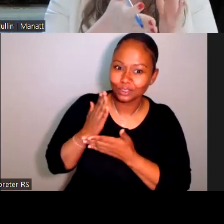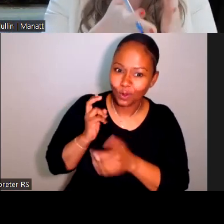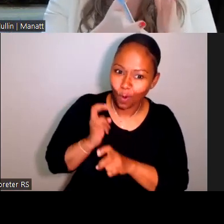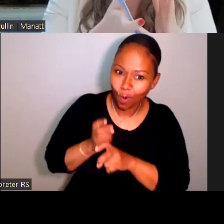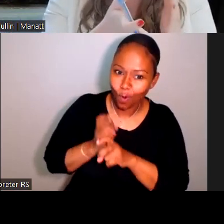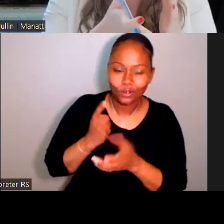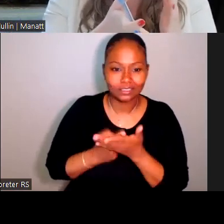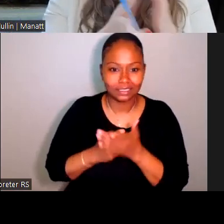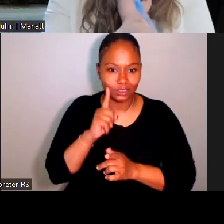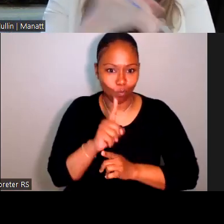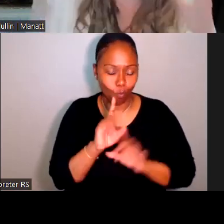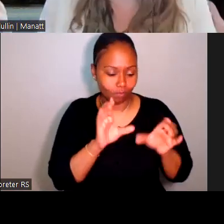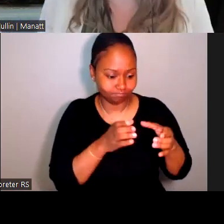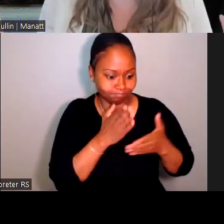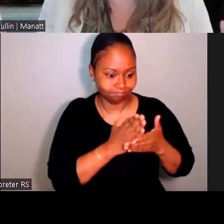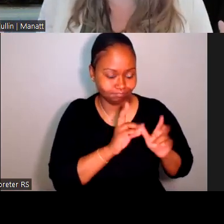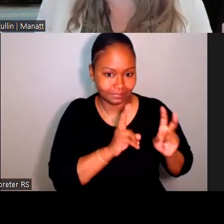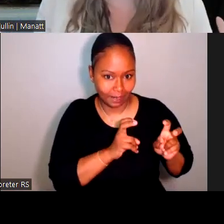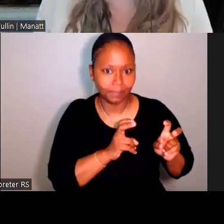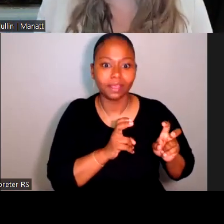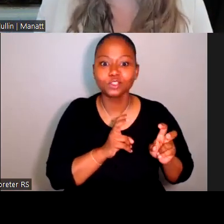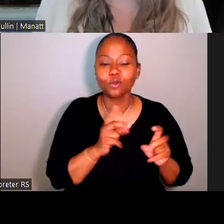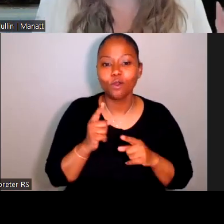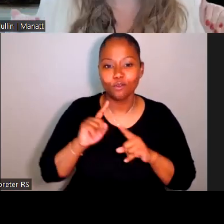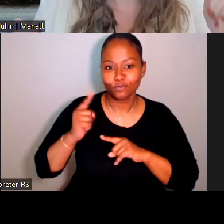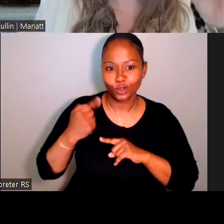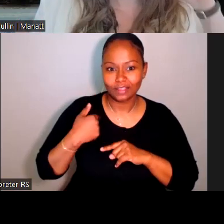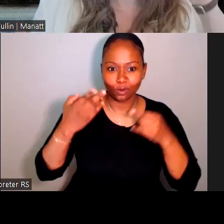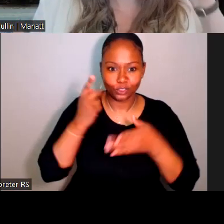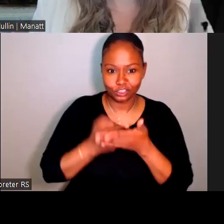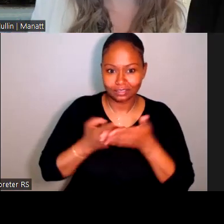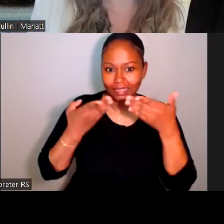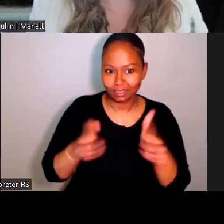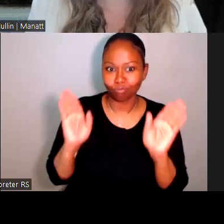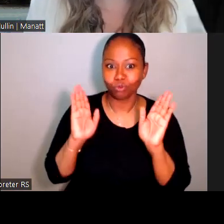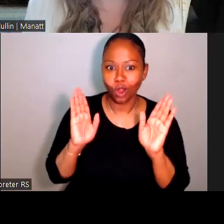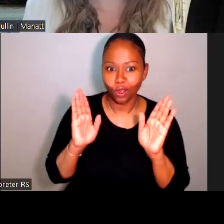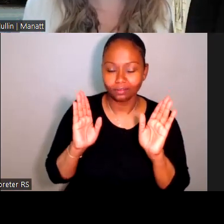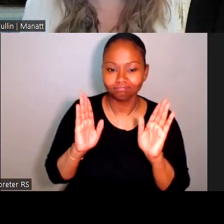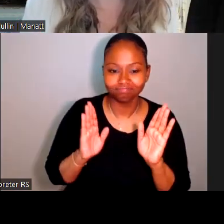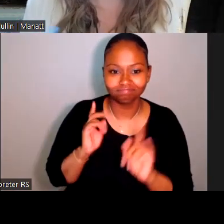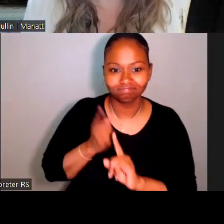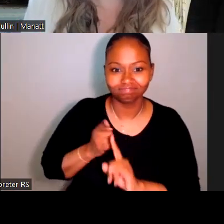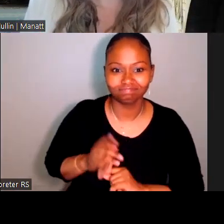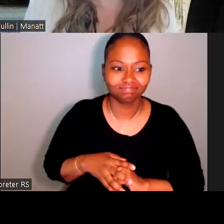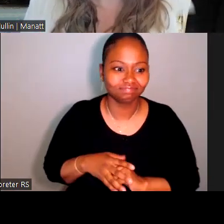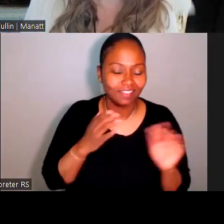these recommendations without having the broader context of what they all look like. So if we go to the next slide, please.